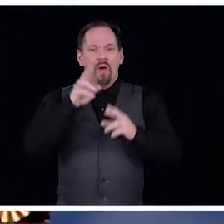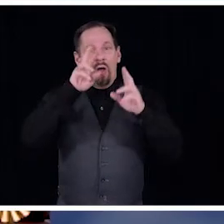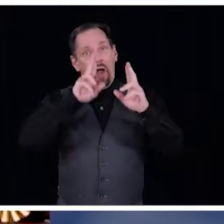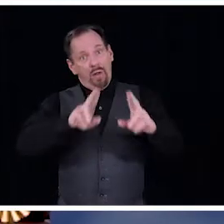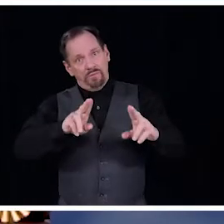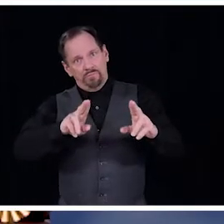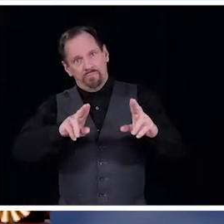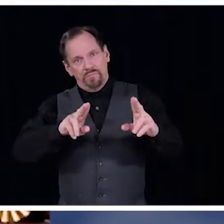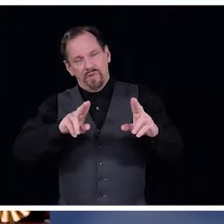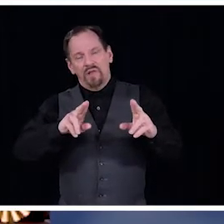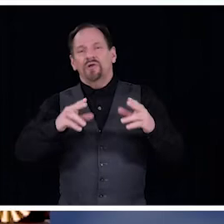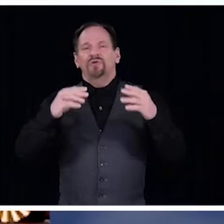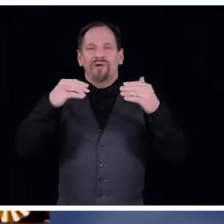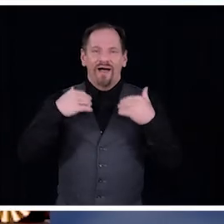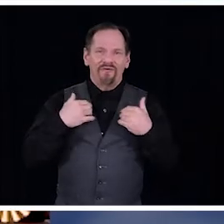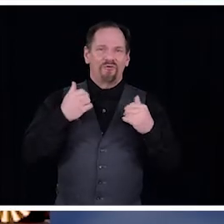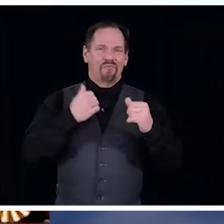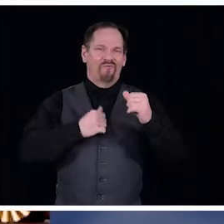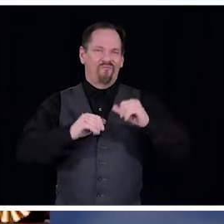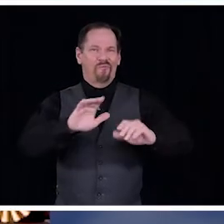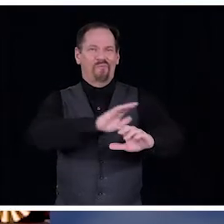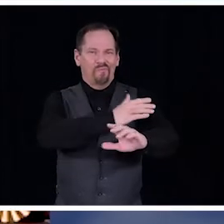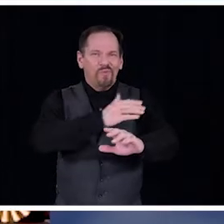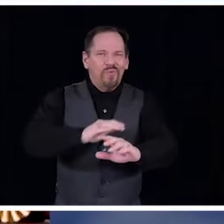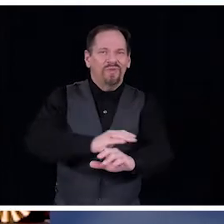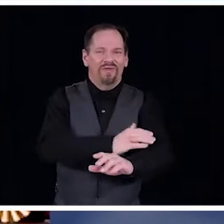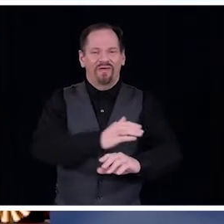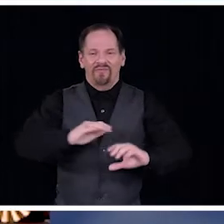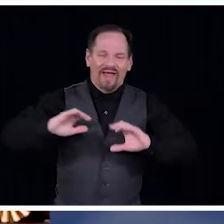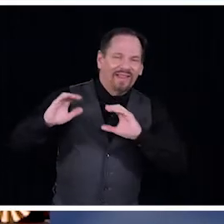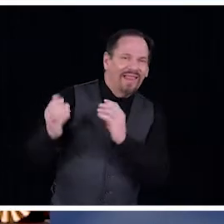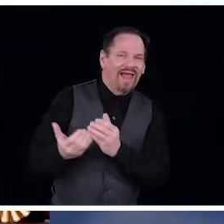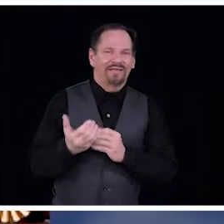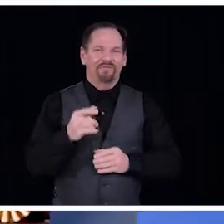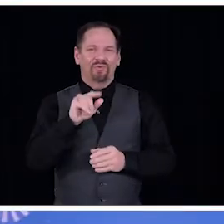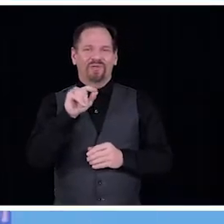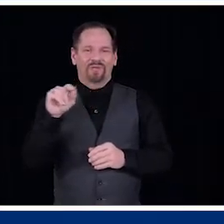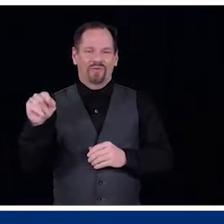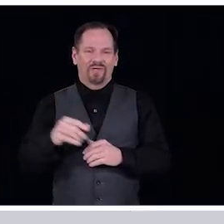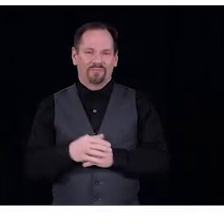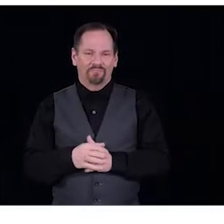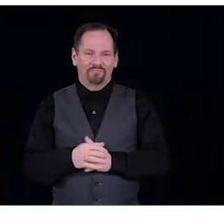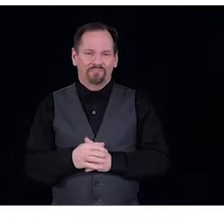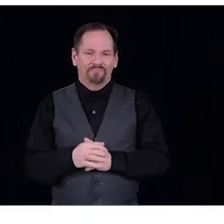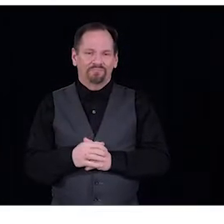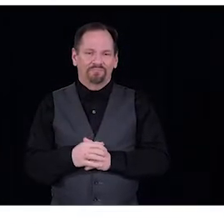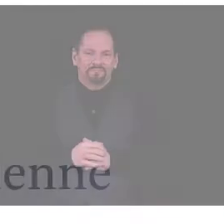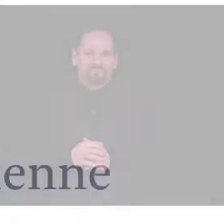present these farewell performances as representative of the class of 2020.